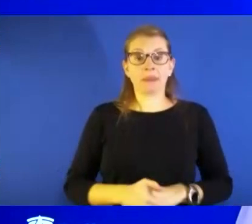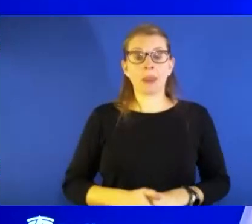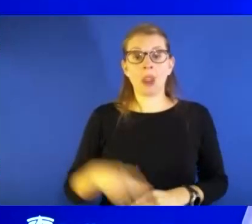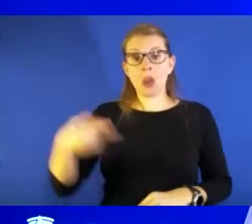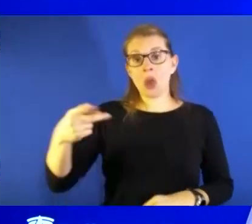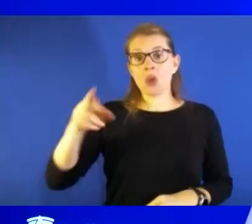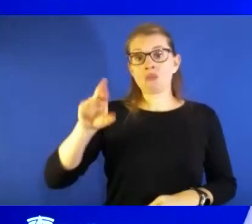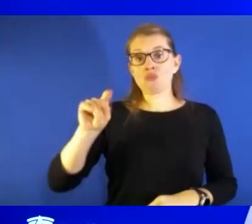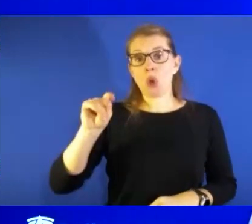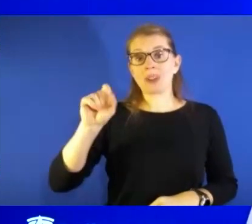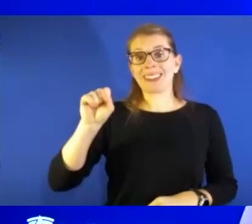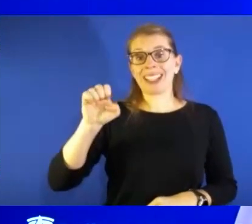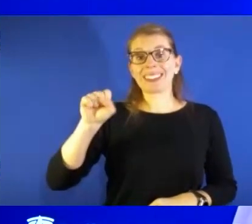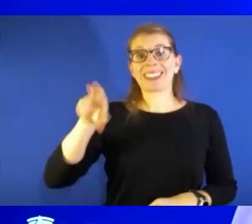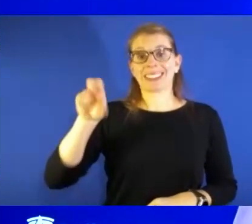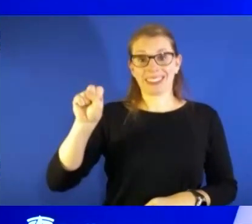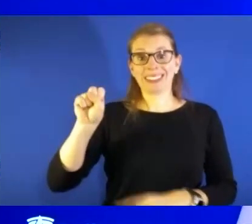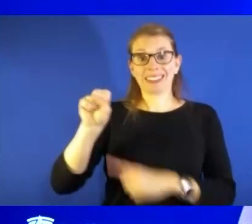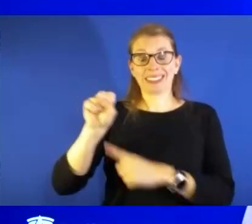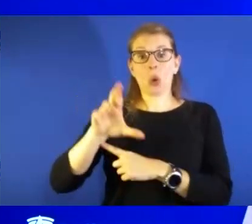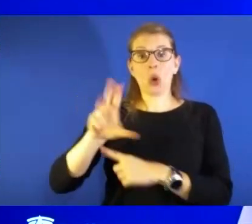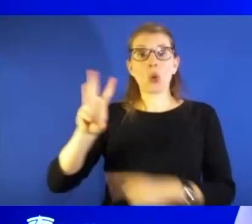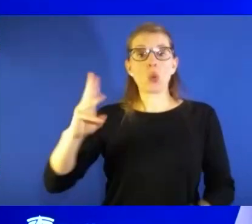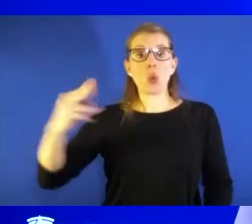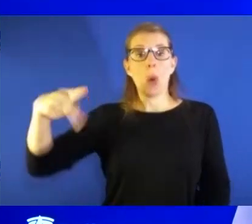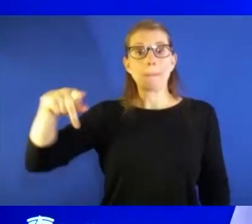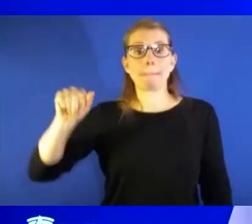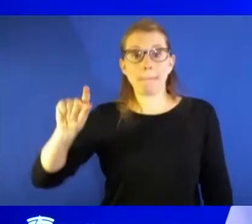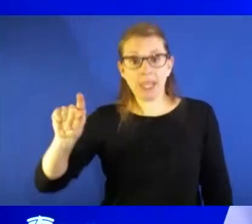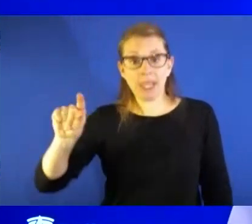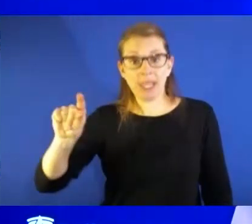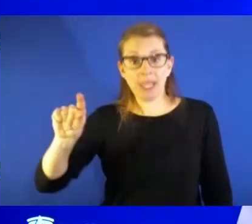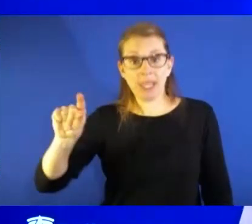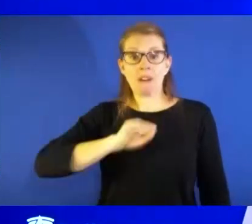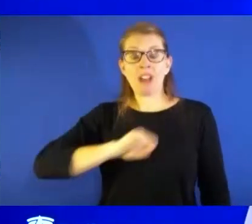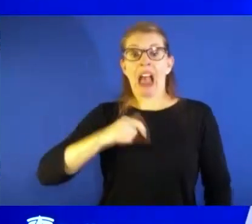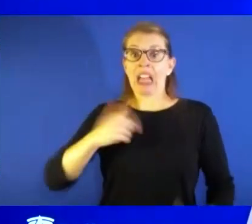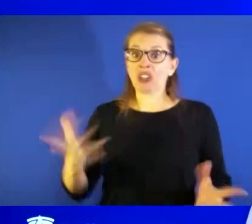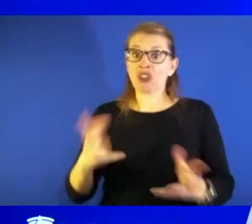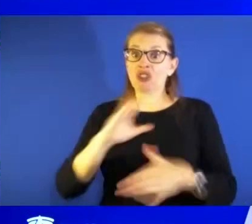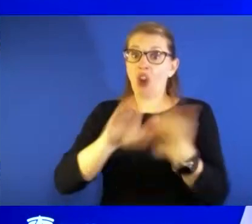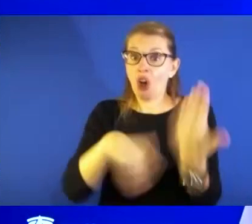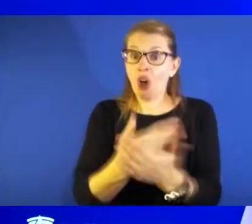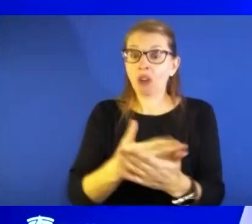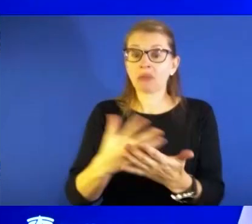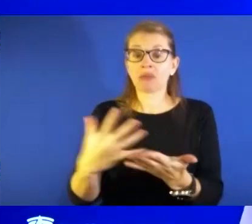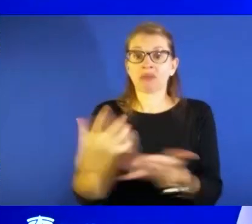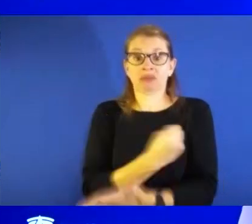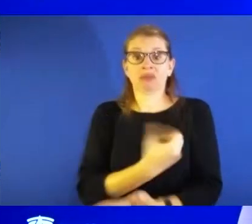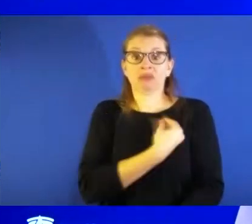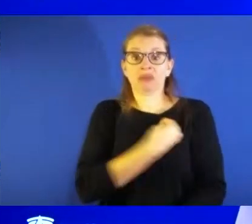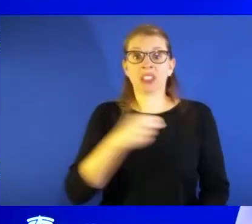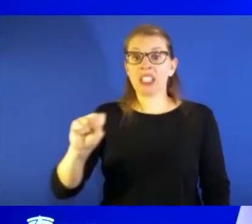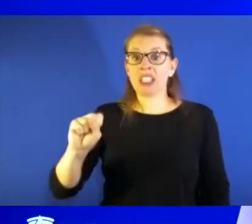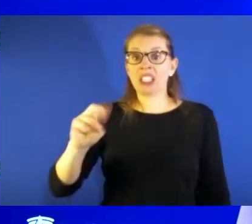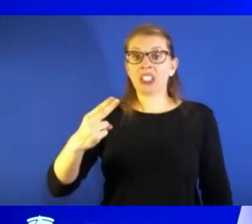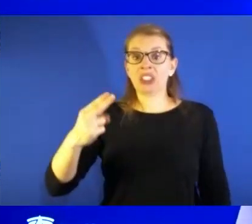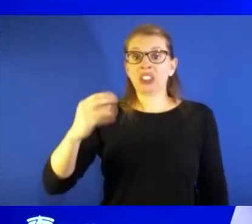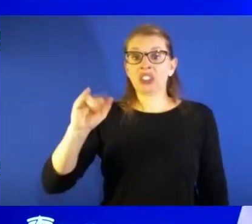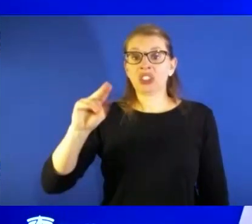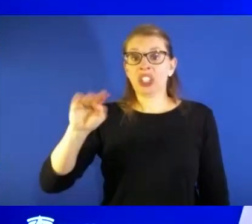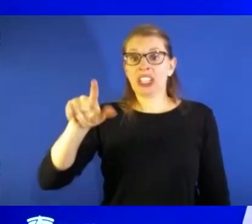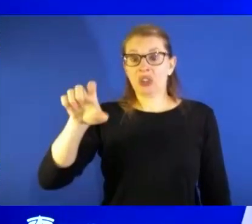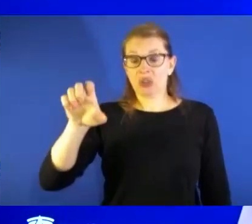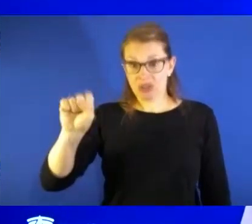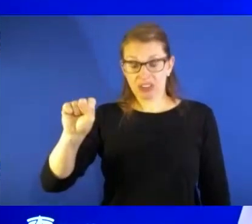cough. I would be concerned about shingles. I encourage everybody to get the shingles vaccine. Nobody wants that rash on their back that causes significant